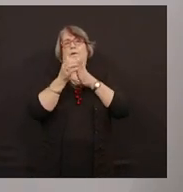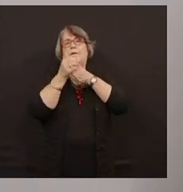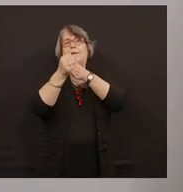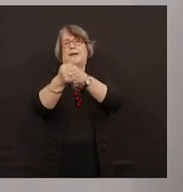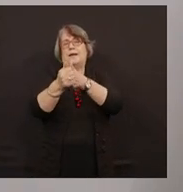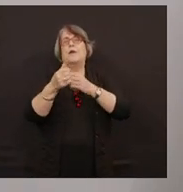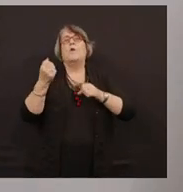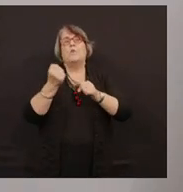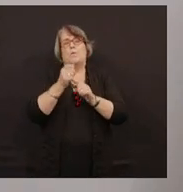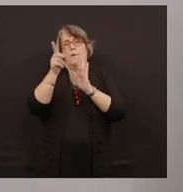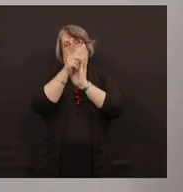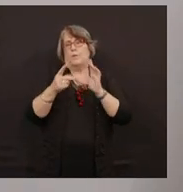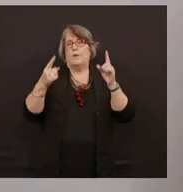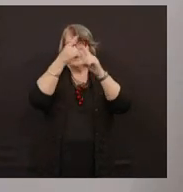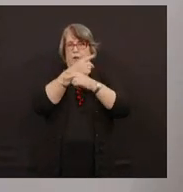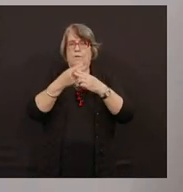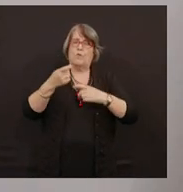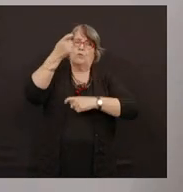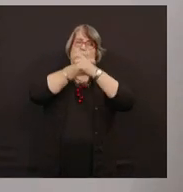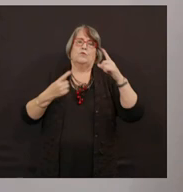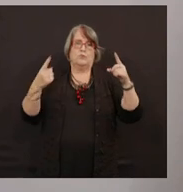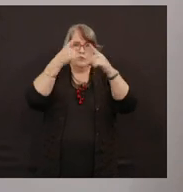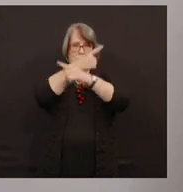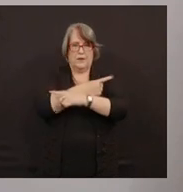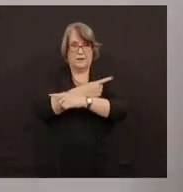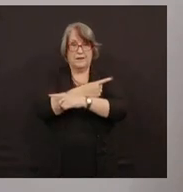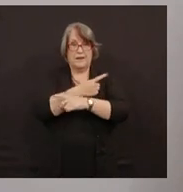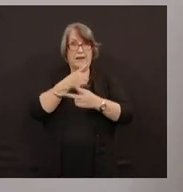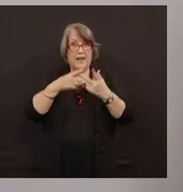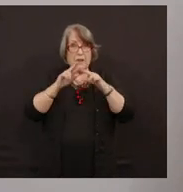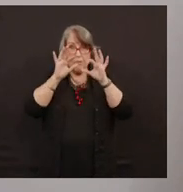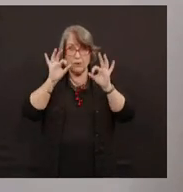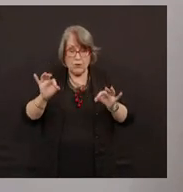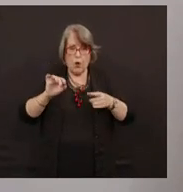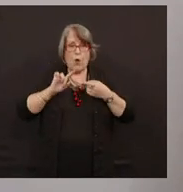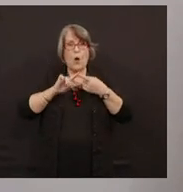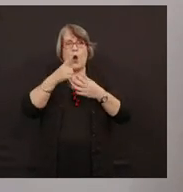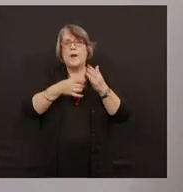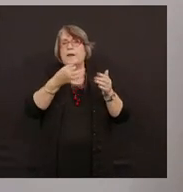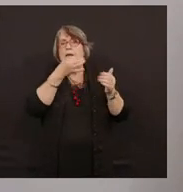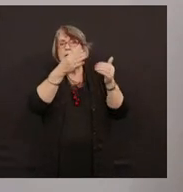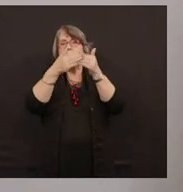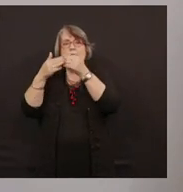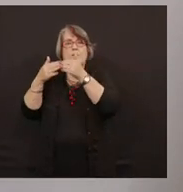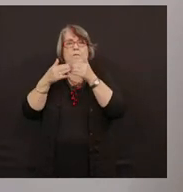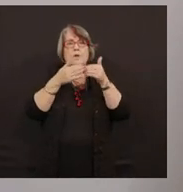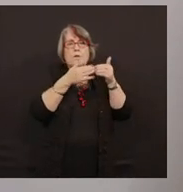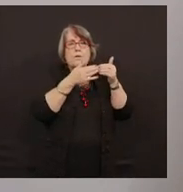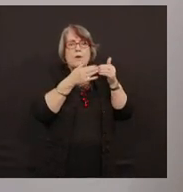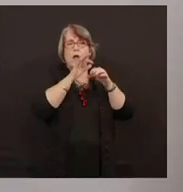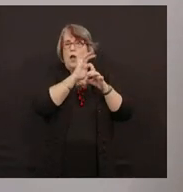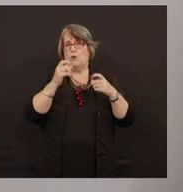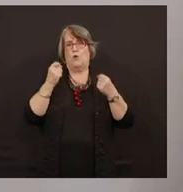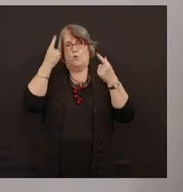in the policy change that we need for transformation. Otherwise, we're going to continue to tinker around the edges without realising the